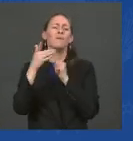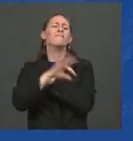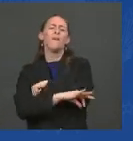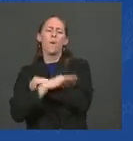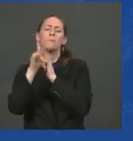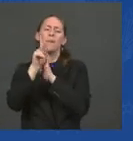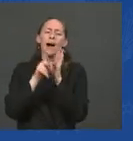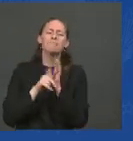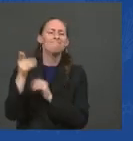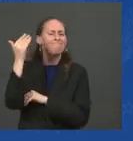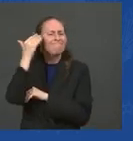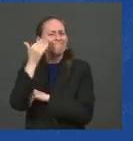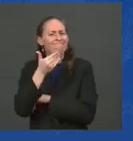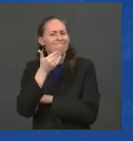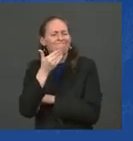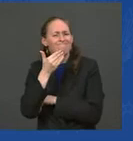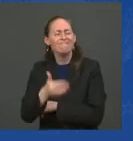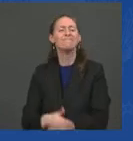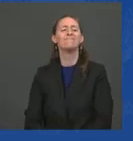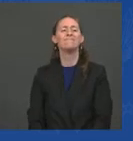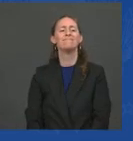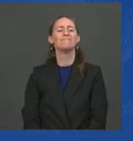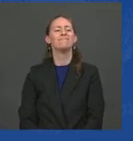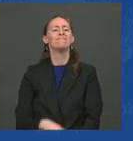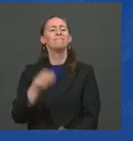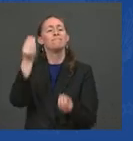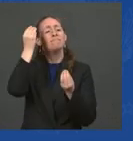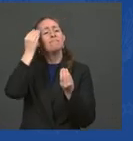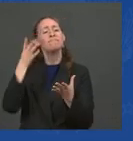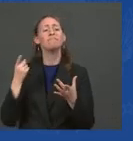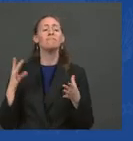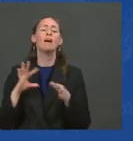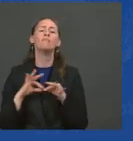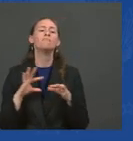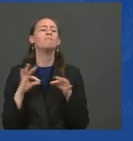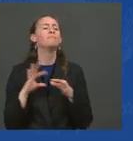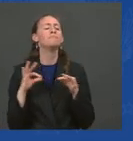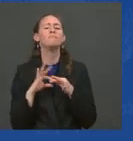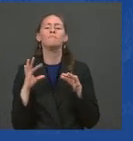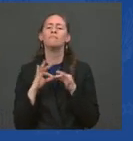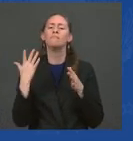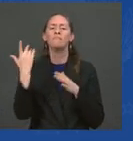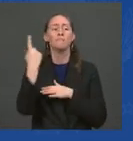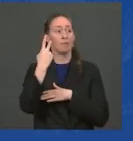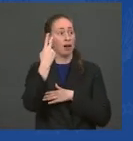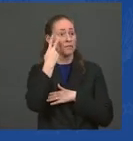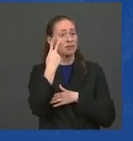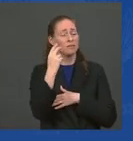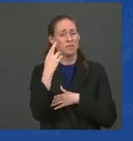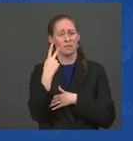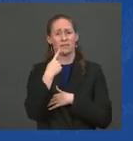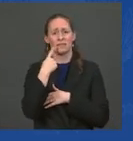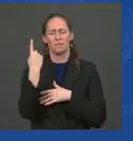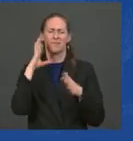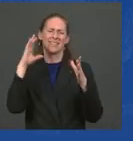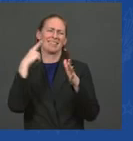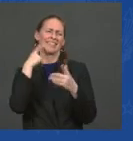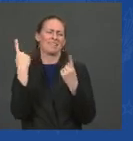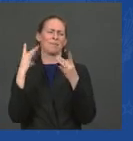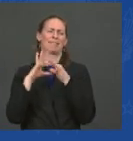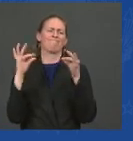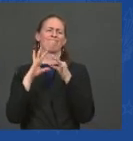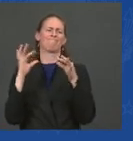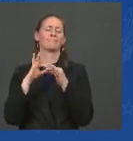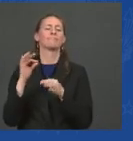remain silent has meant a great deal to me because he's spoken up on so much. And Representative Courtney, I